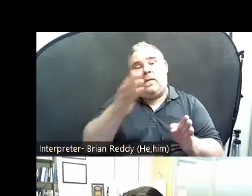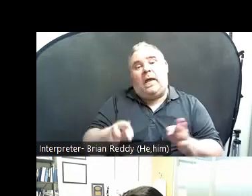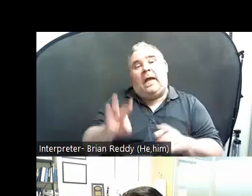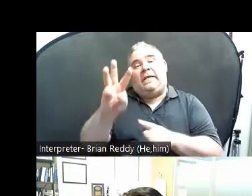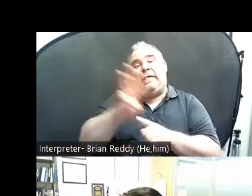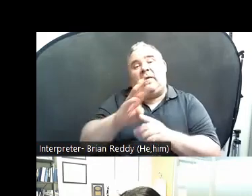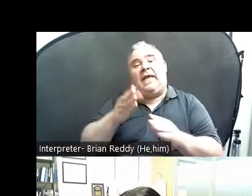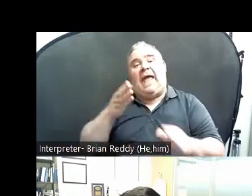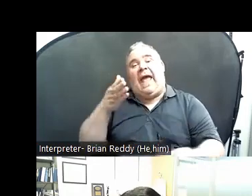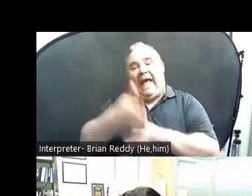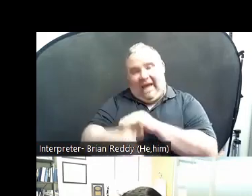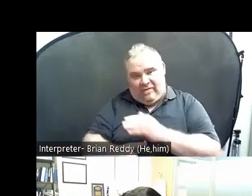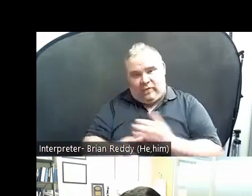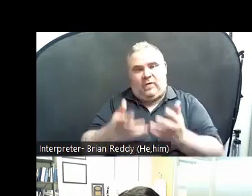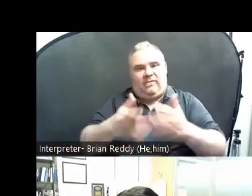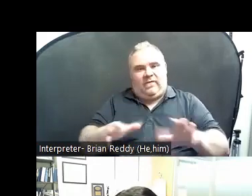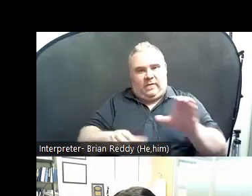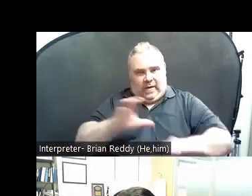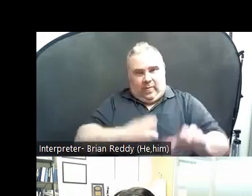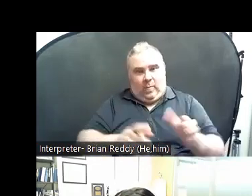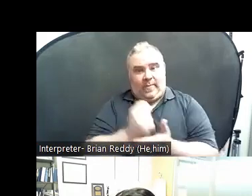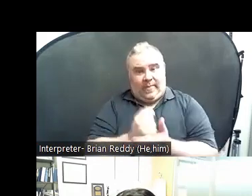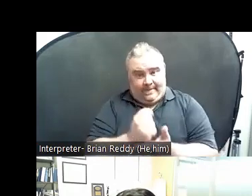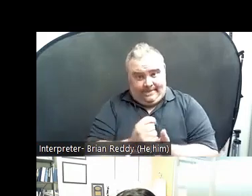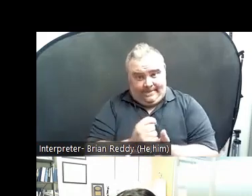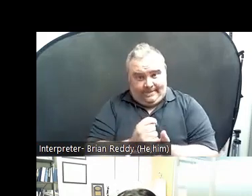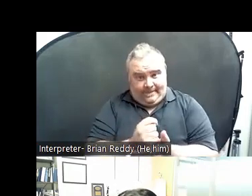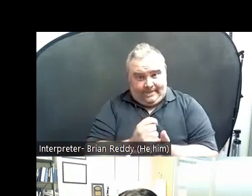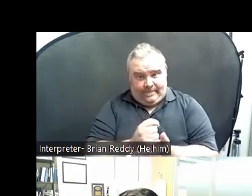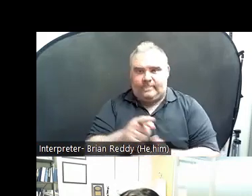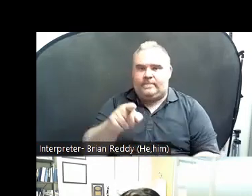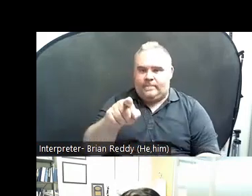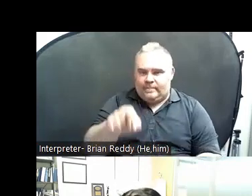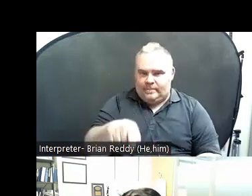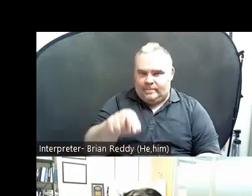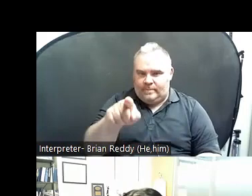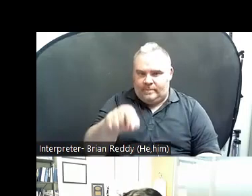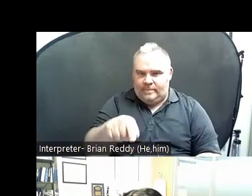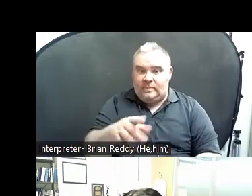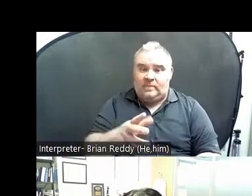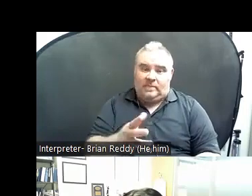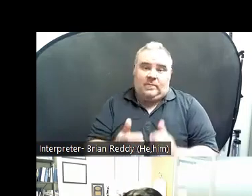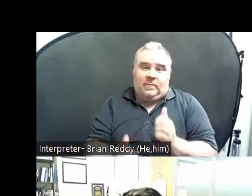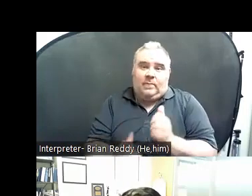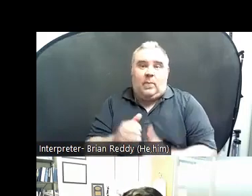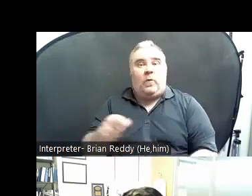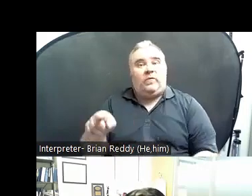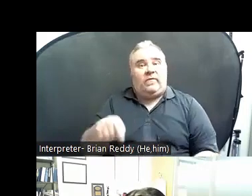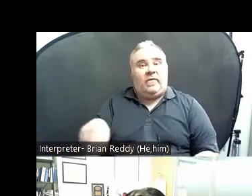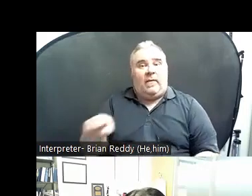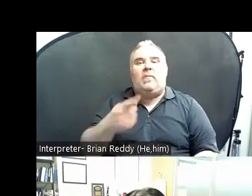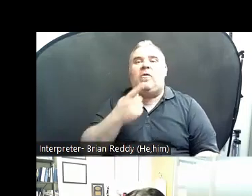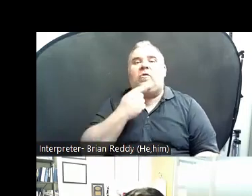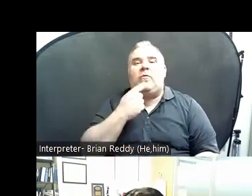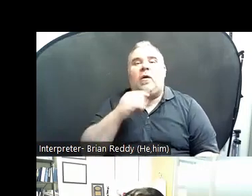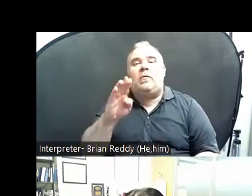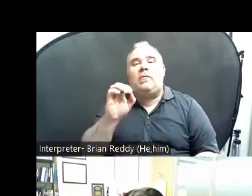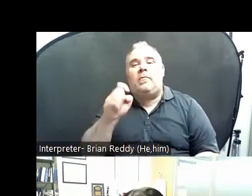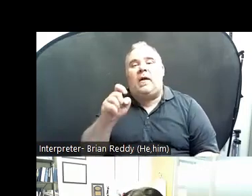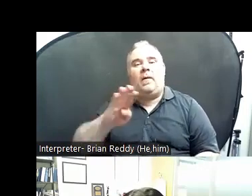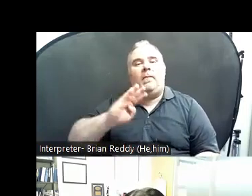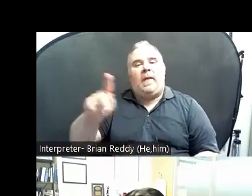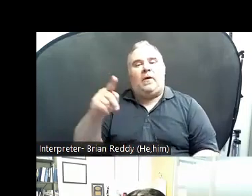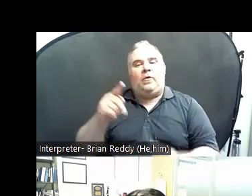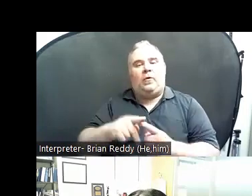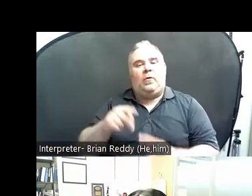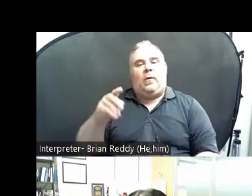is 6 months after finishing chemotherapy, the majority of them, so in this red box, returned to